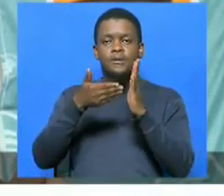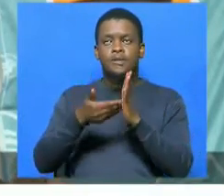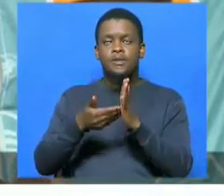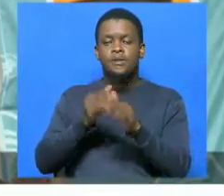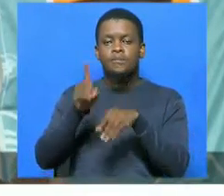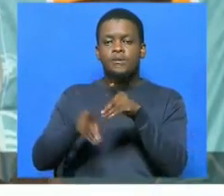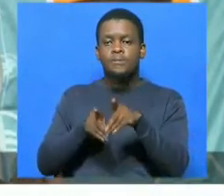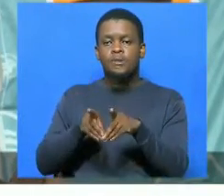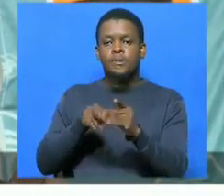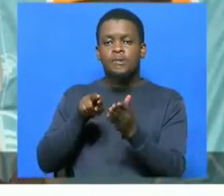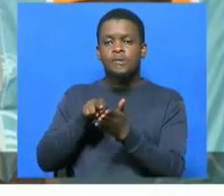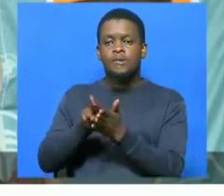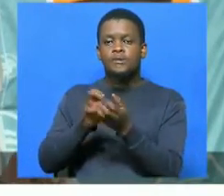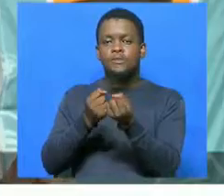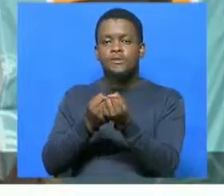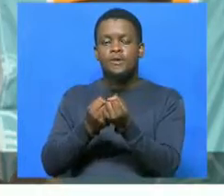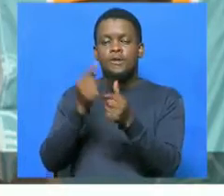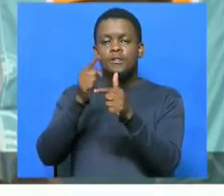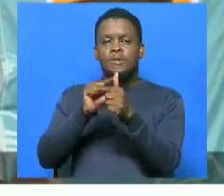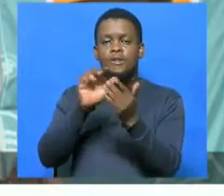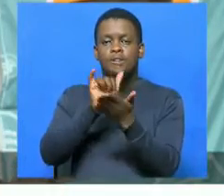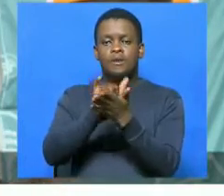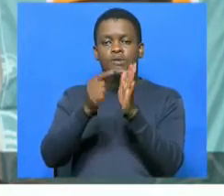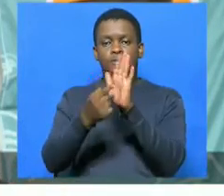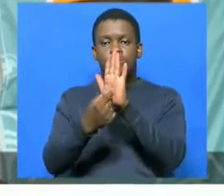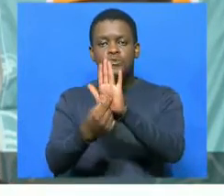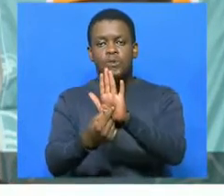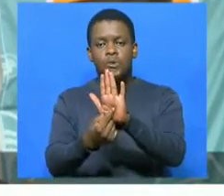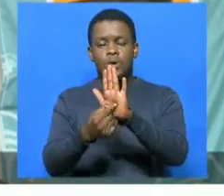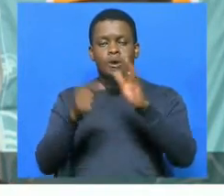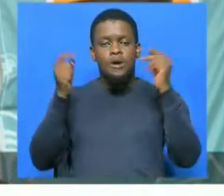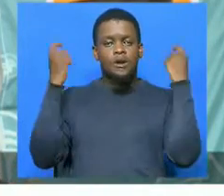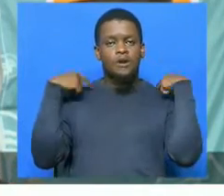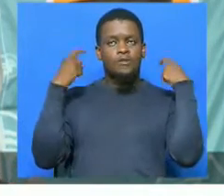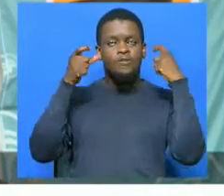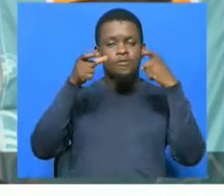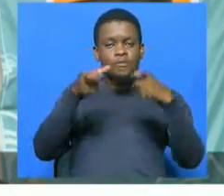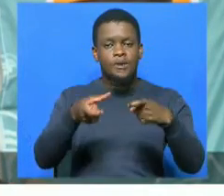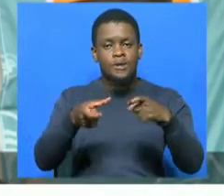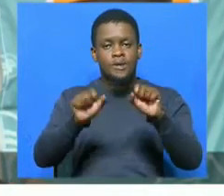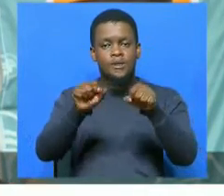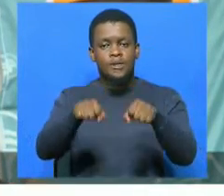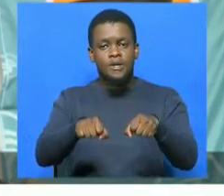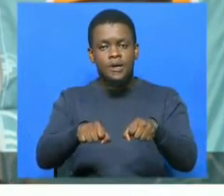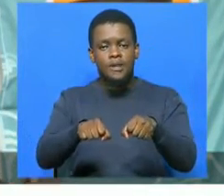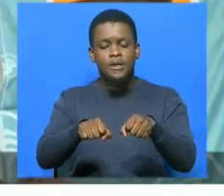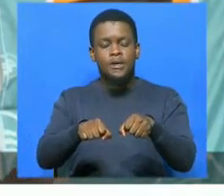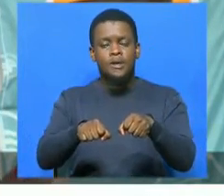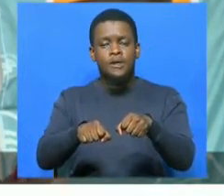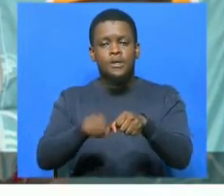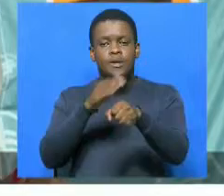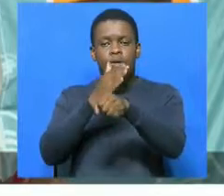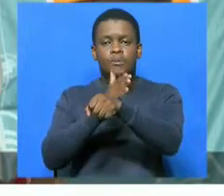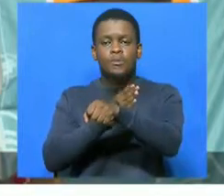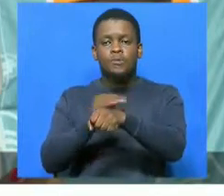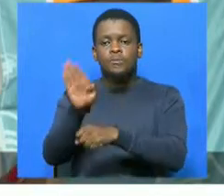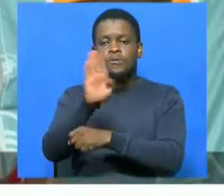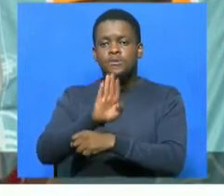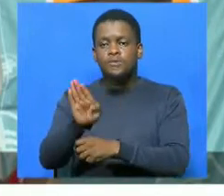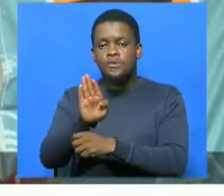human rights-based approach, it indicates that the government wants to accelerate the attainment of Botswana